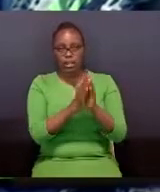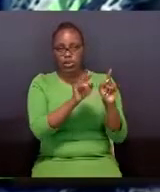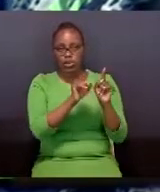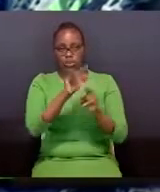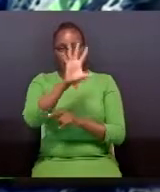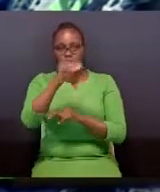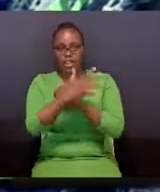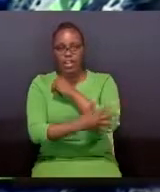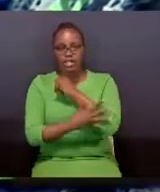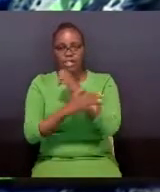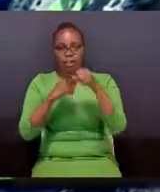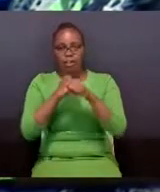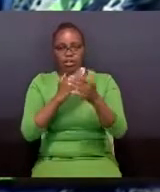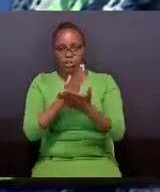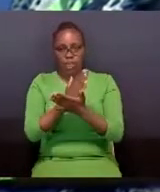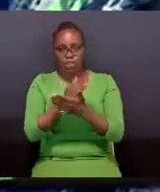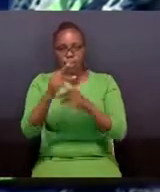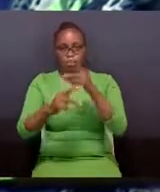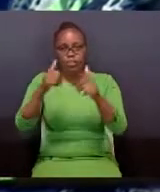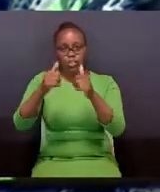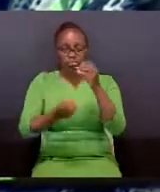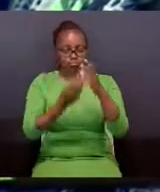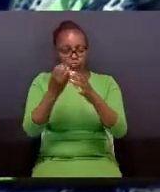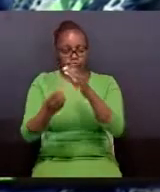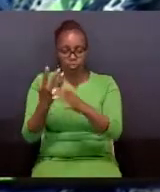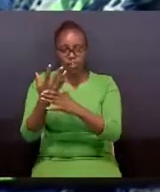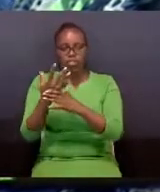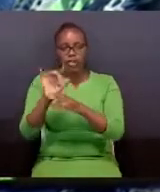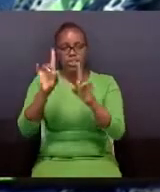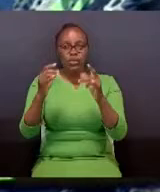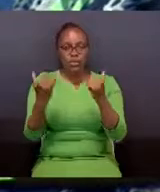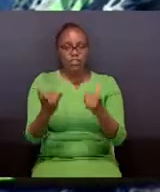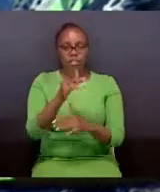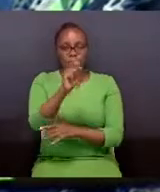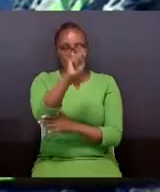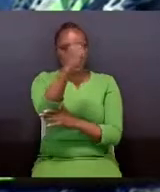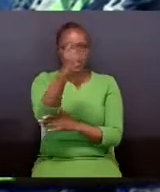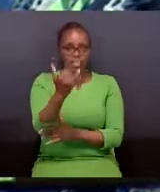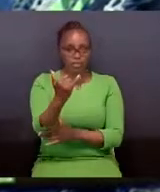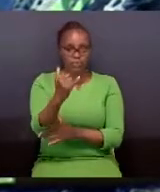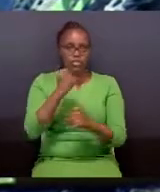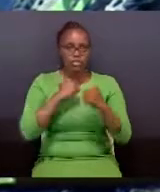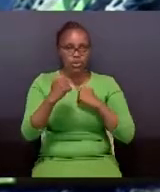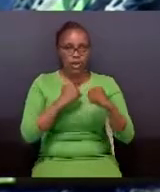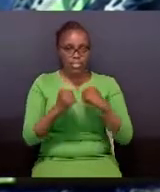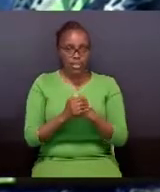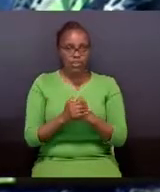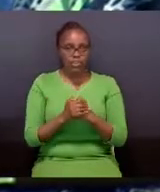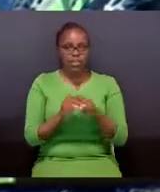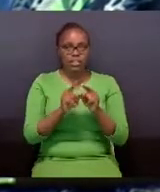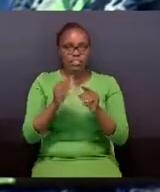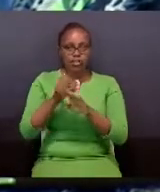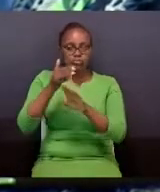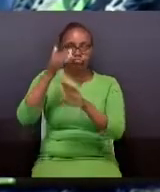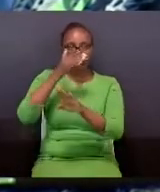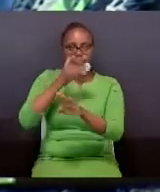countries, making sure in the process we create jobs for youth? This is a question for you, the president of Rwanda. Now going back to